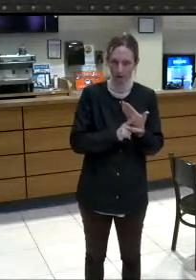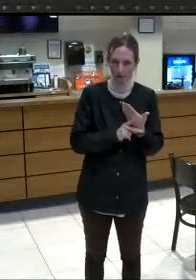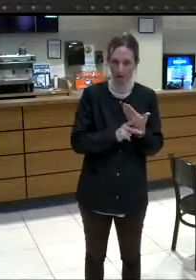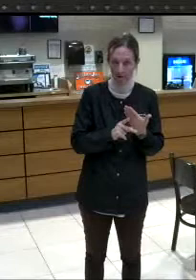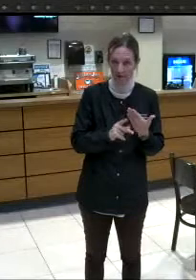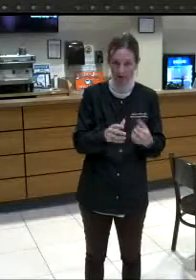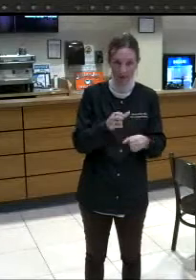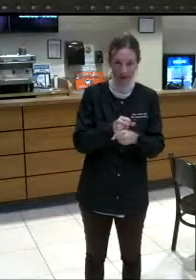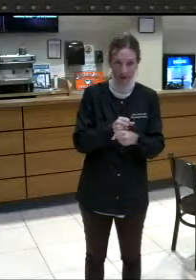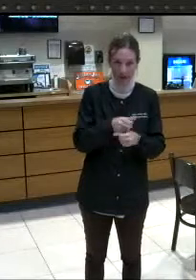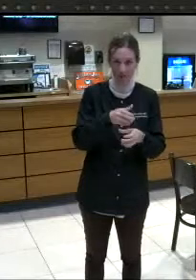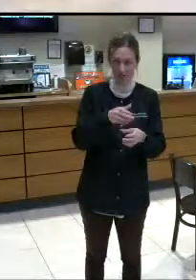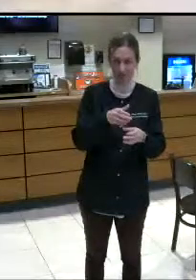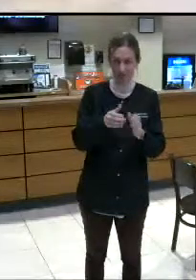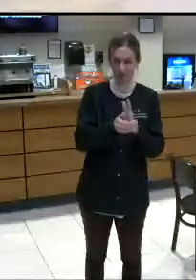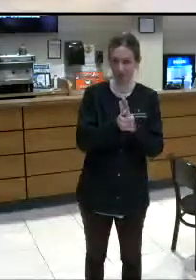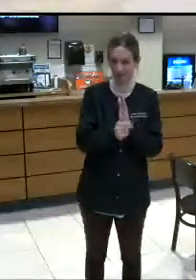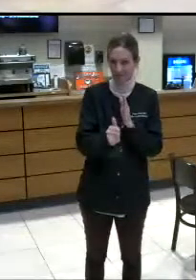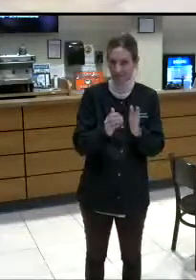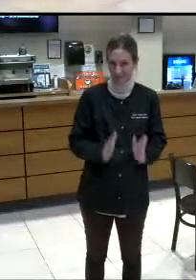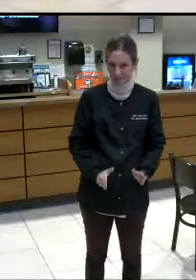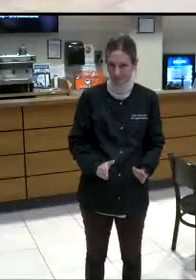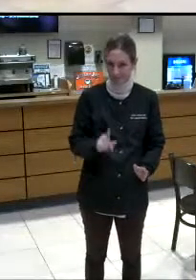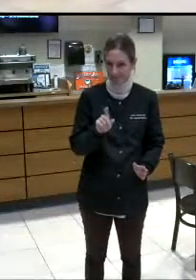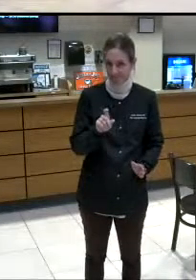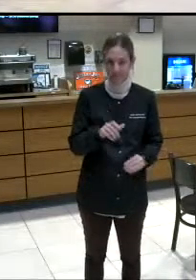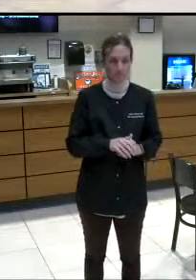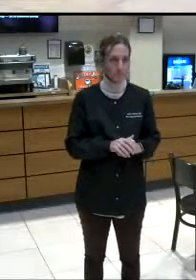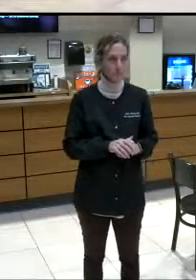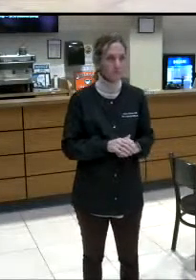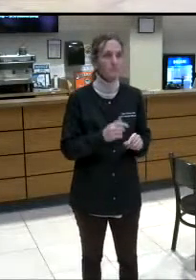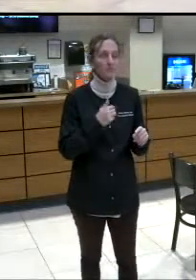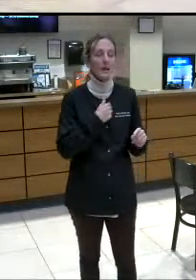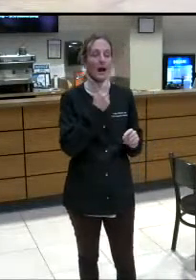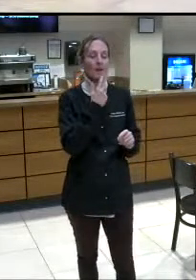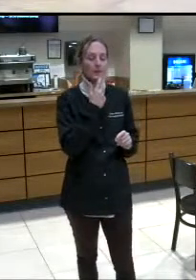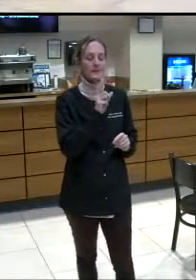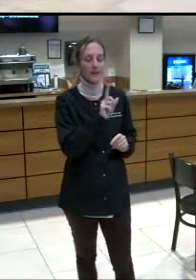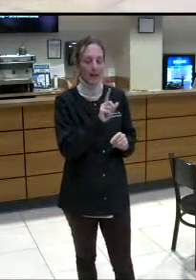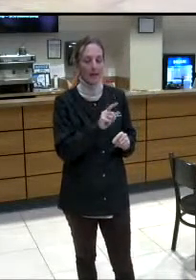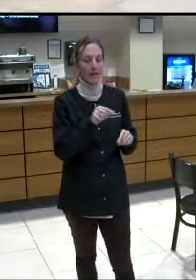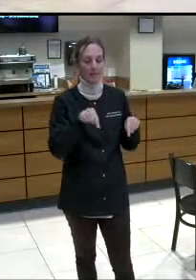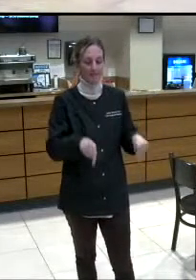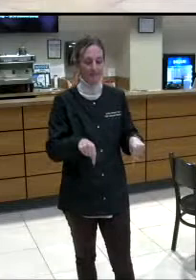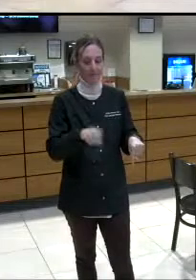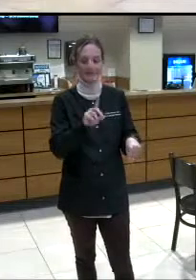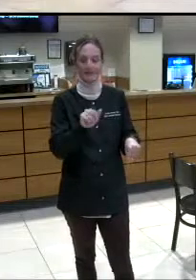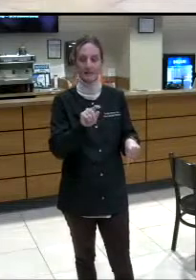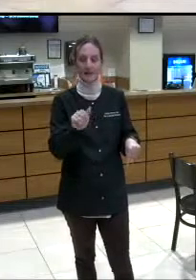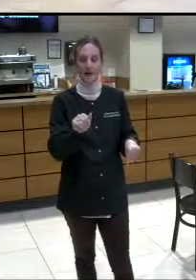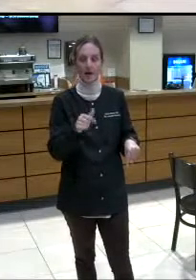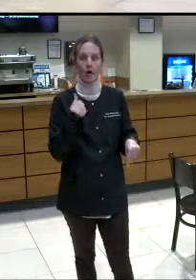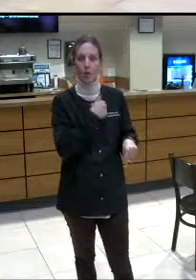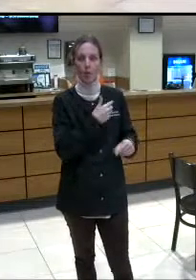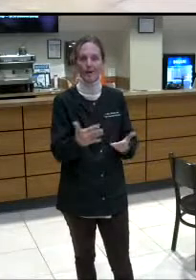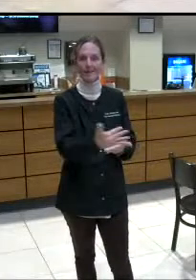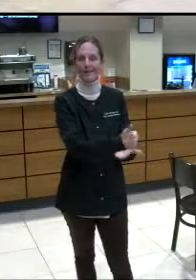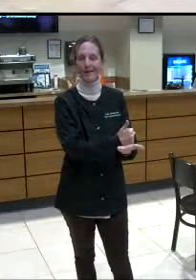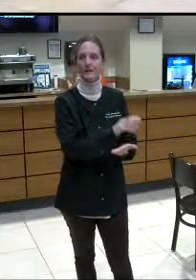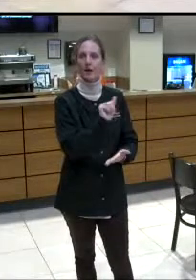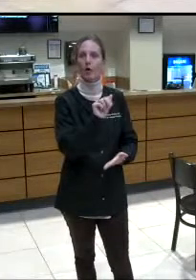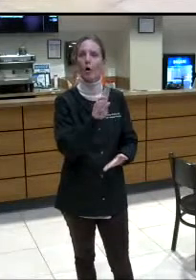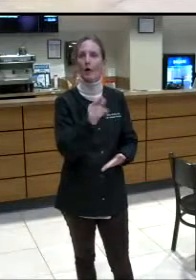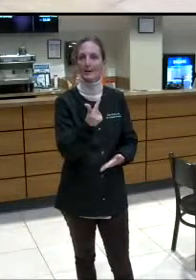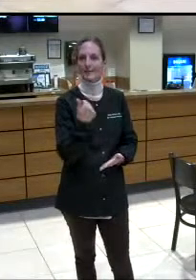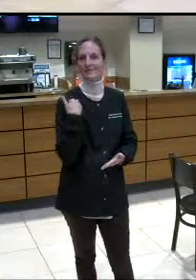this program? So I will say this data is data that we took in August. So I think